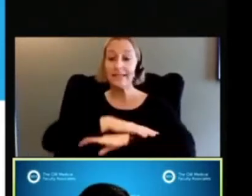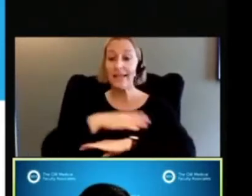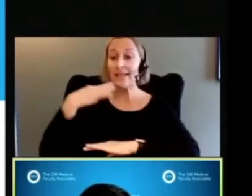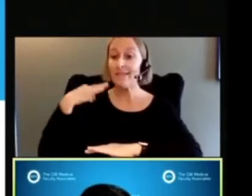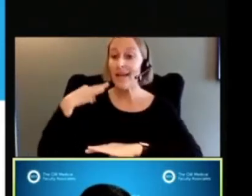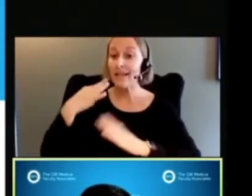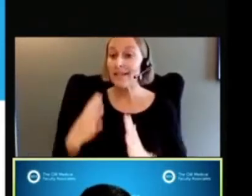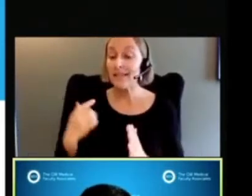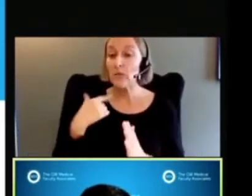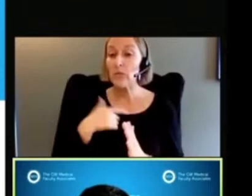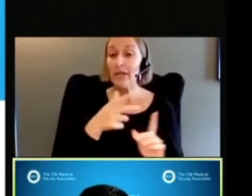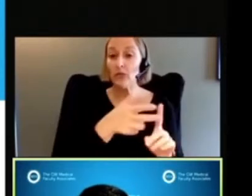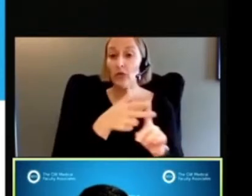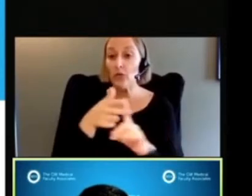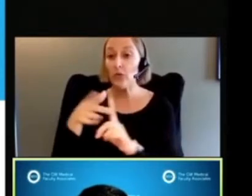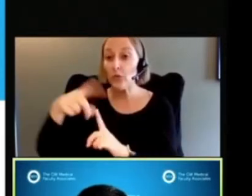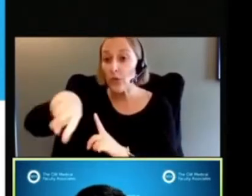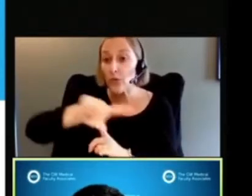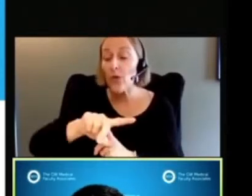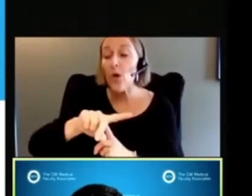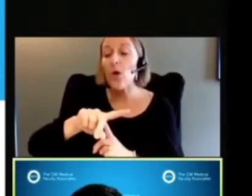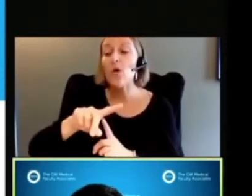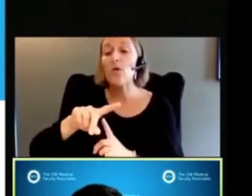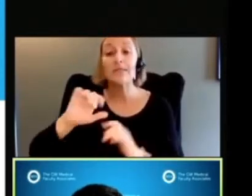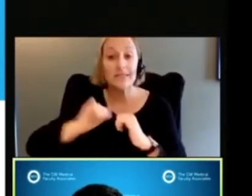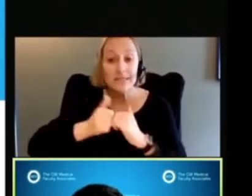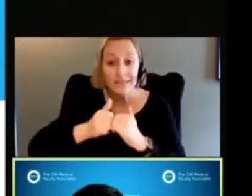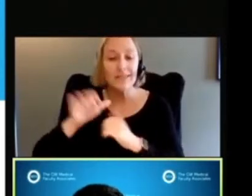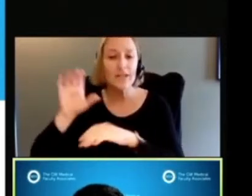were recruited through the church leadership,